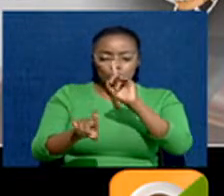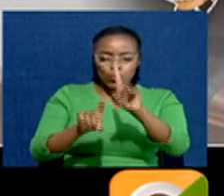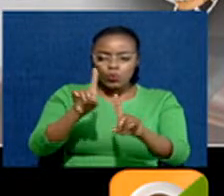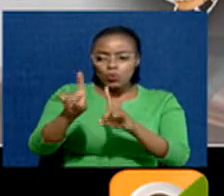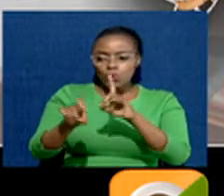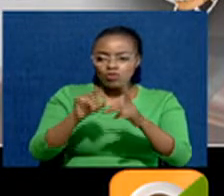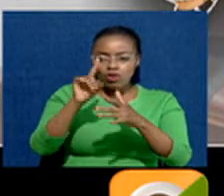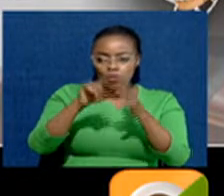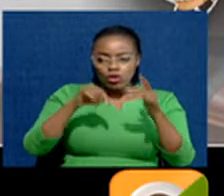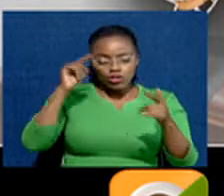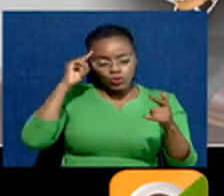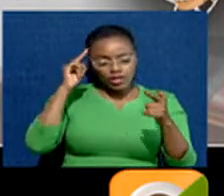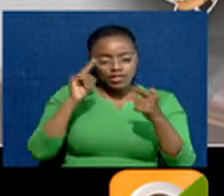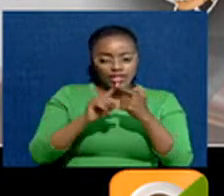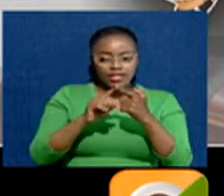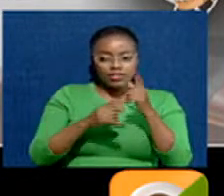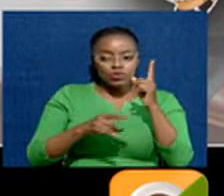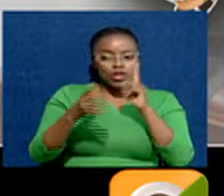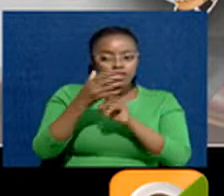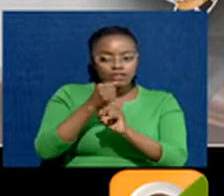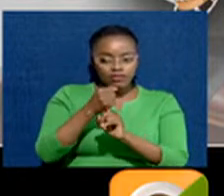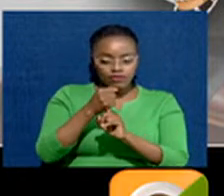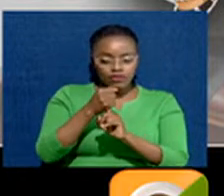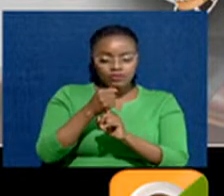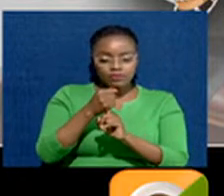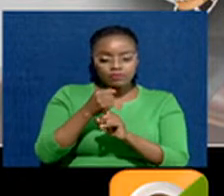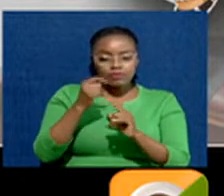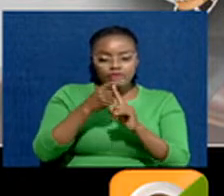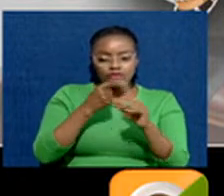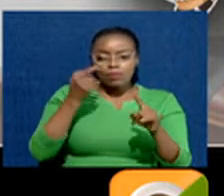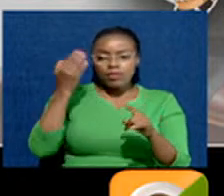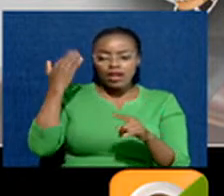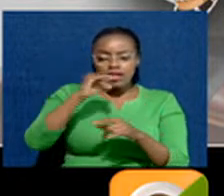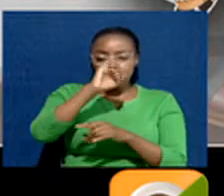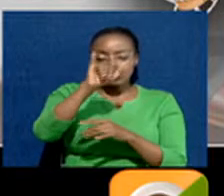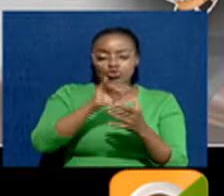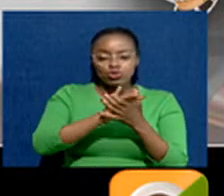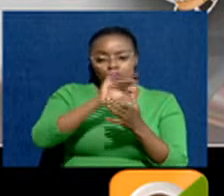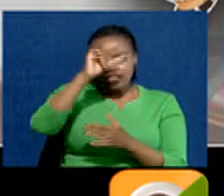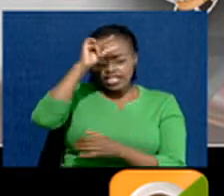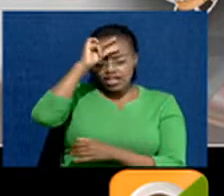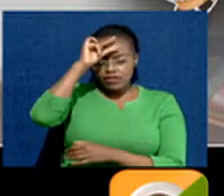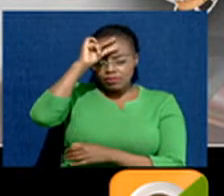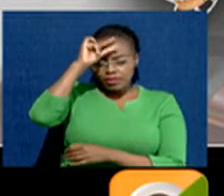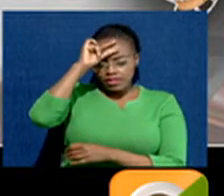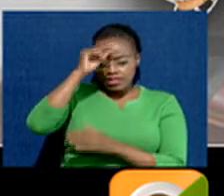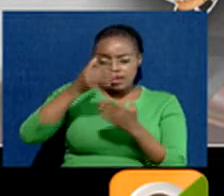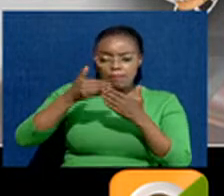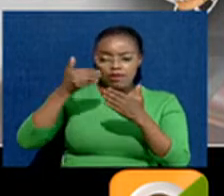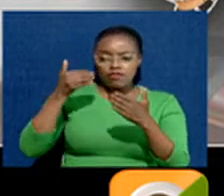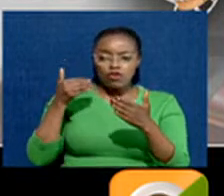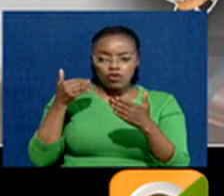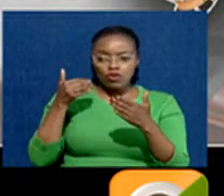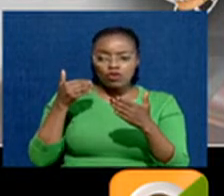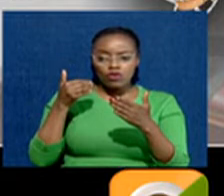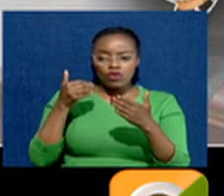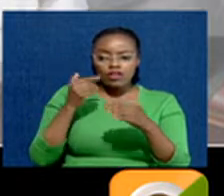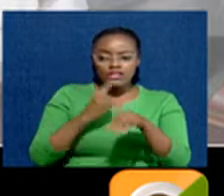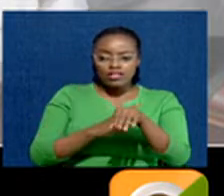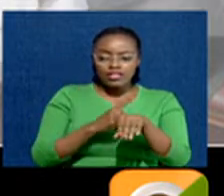to what we intend to achieve. From the last Jubilee administration before it turned